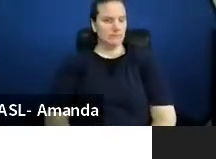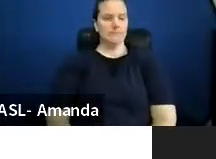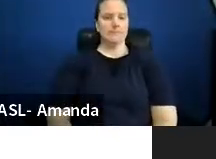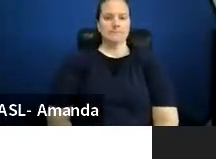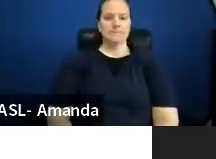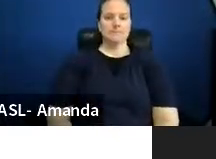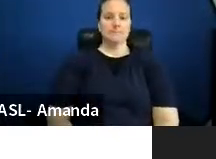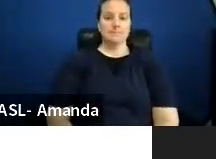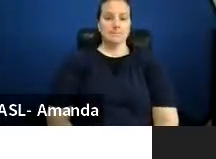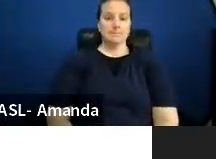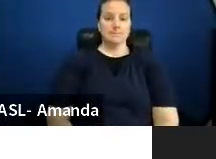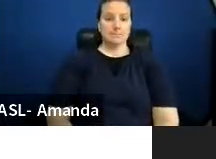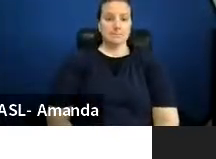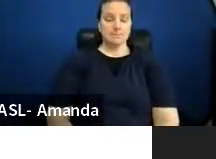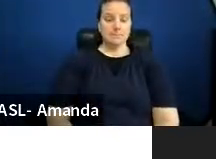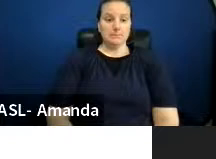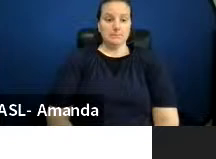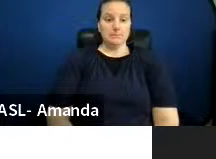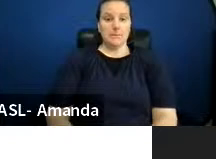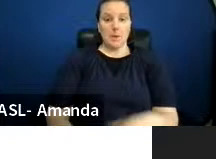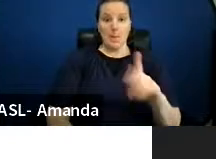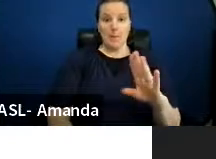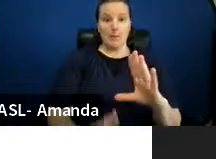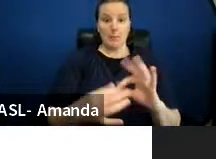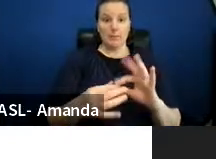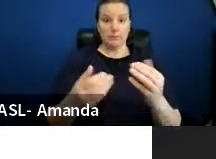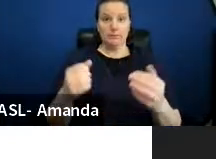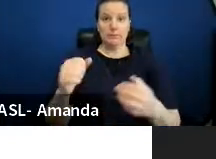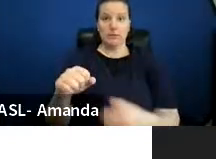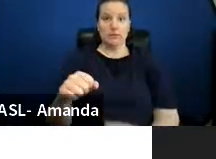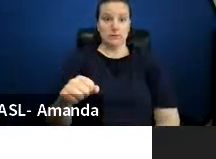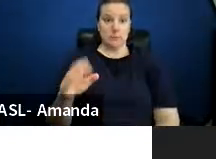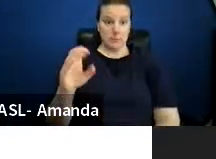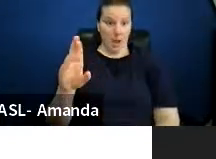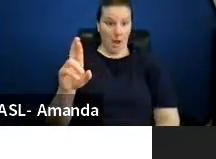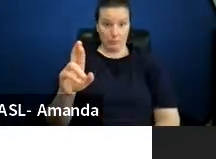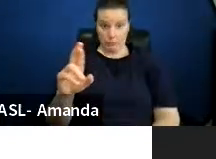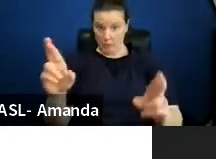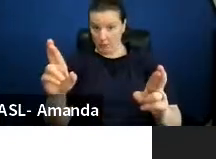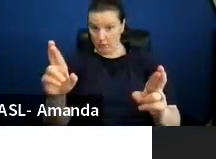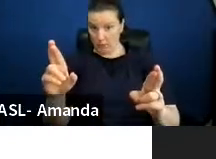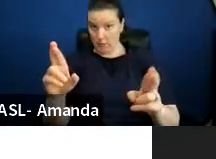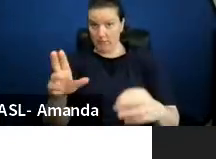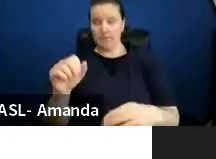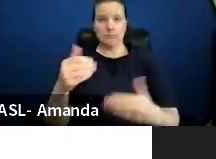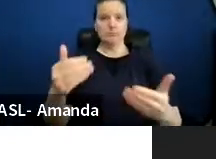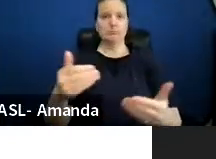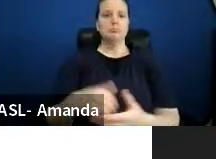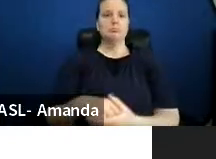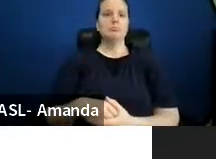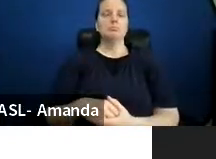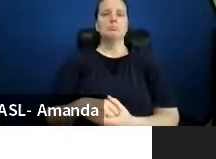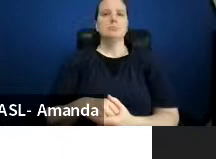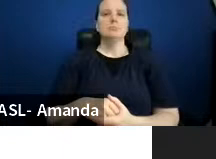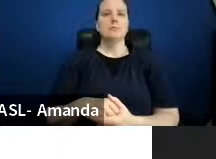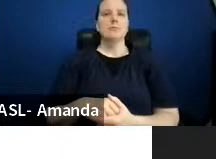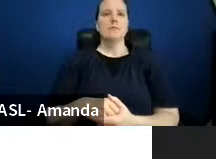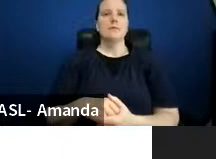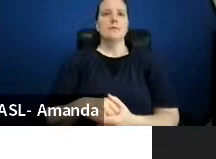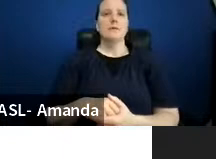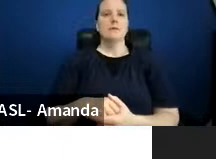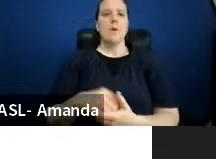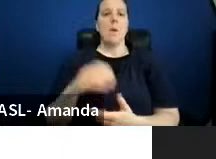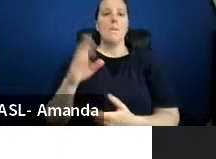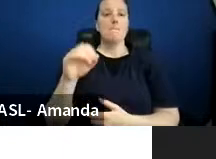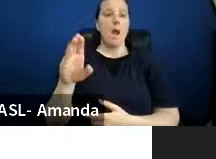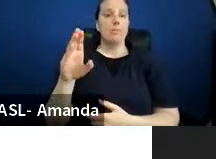Is our public commenter in the room? Yes, this is Bob Wortblad. You ready? Yes, please. Thank you, Bob. Oh, very good. I'm